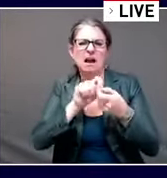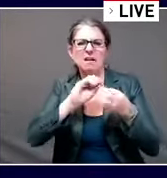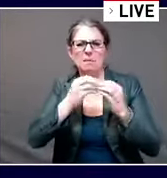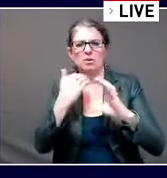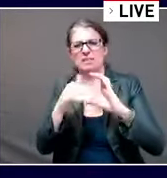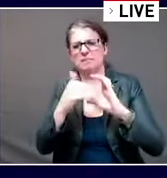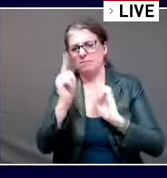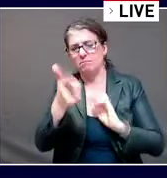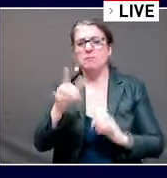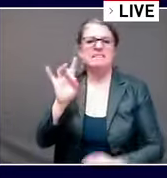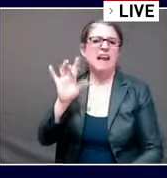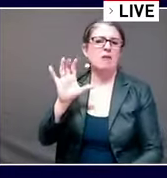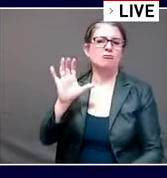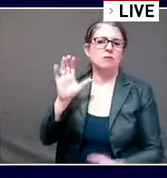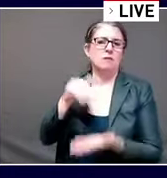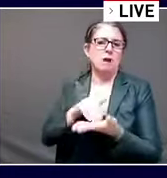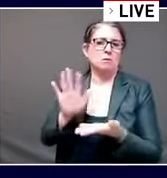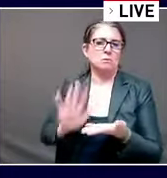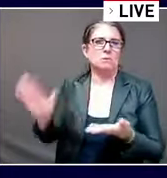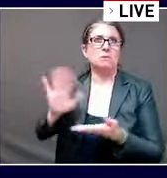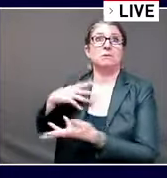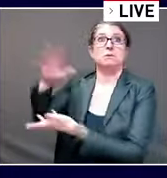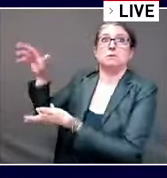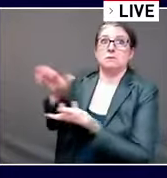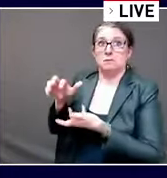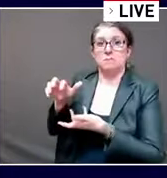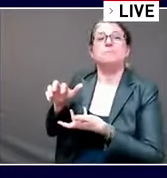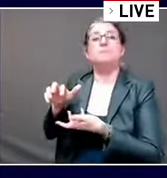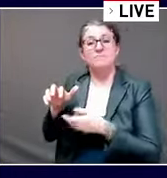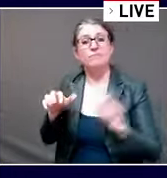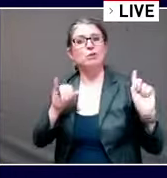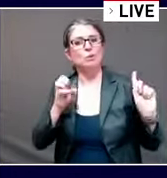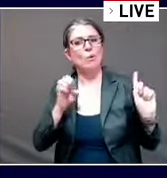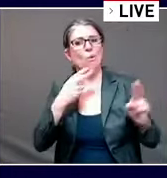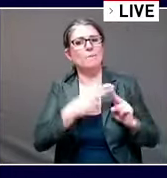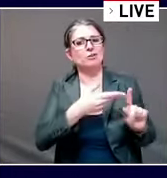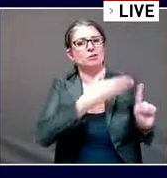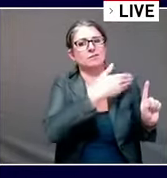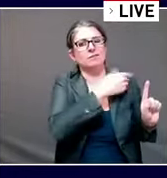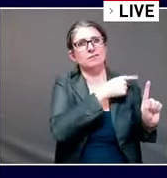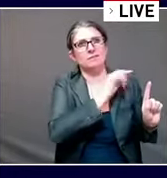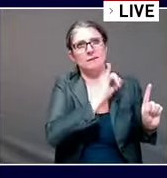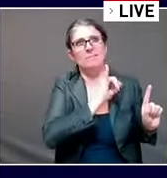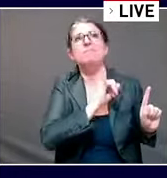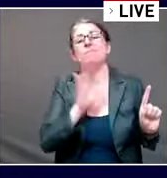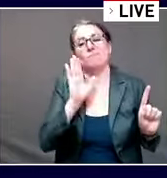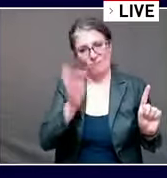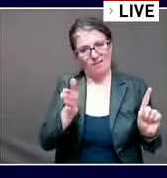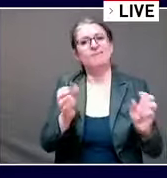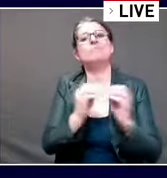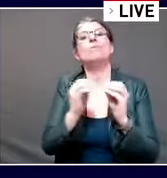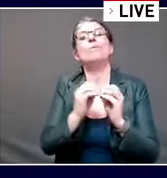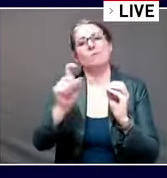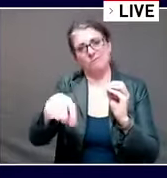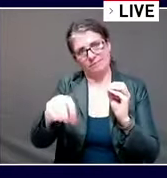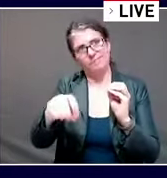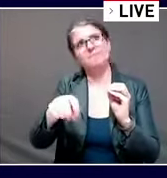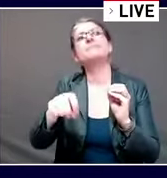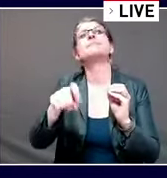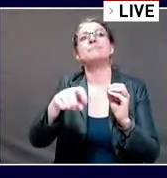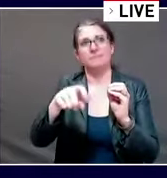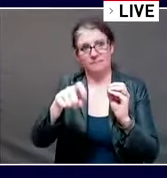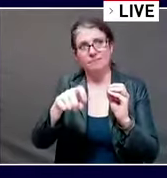with Joe, certainly more is needed. And the lower bound and the upper bound of what we'll need really does depend on what the